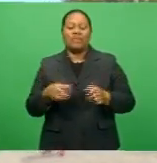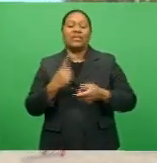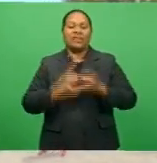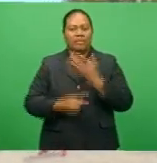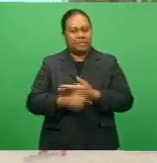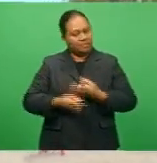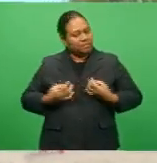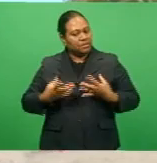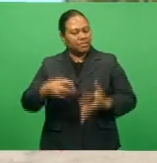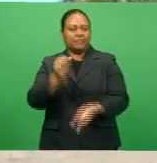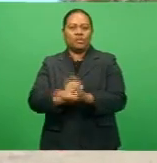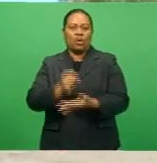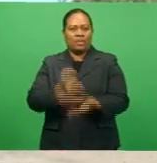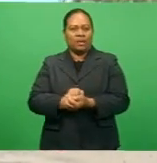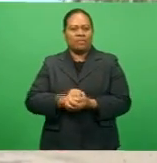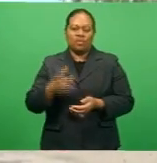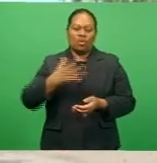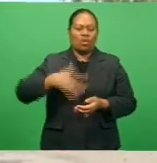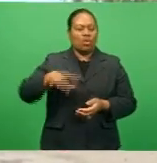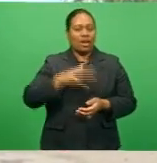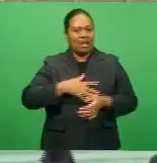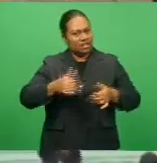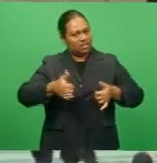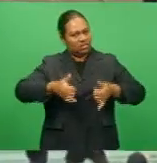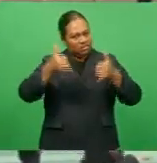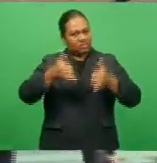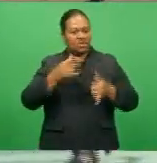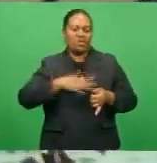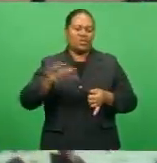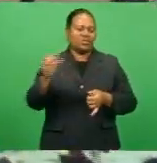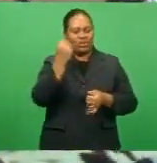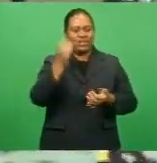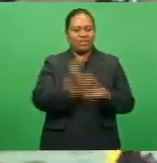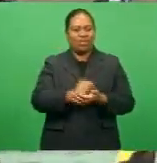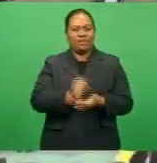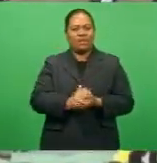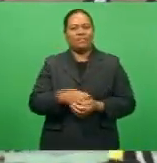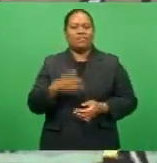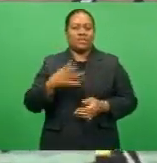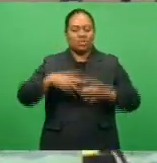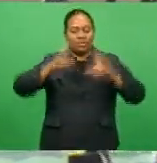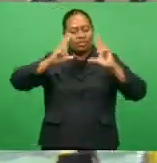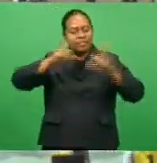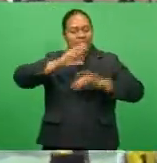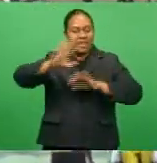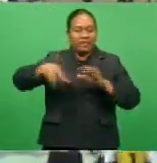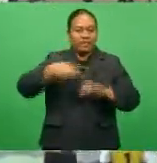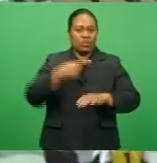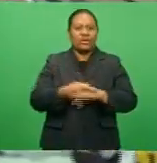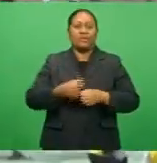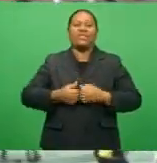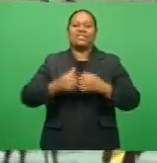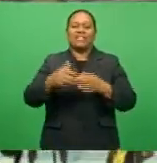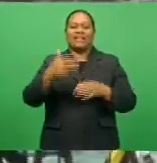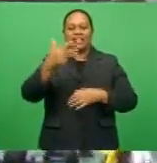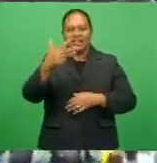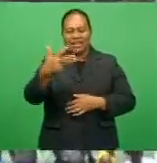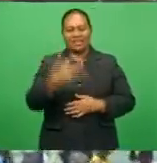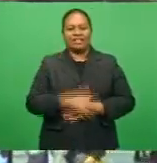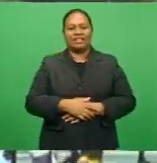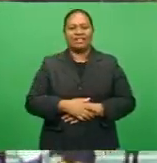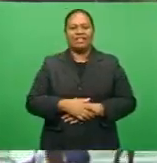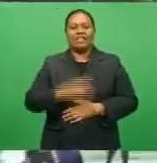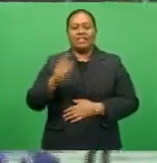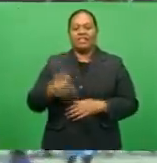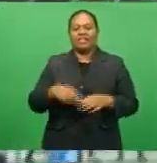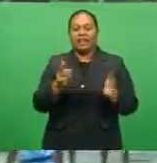We are defending champions and will try our best to win. The Suva Volleyball Weekly League will start at 9 a.m. tomorrow at the multipurpose court